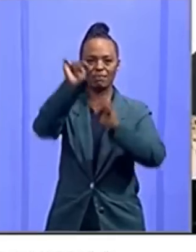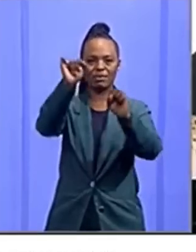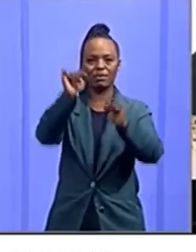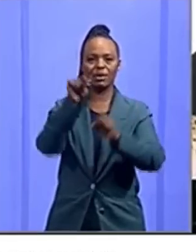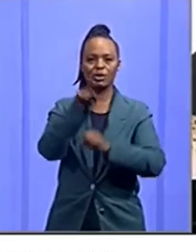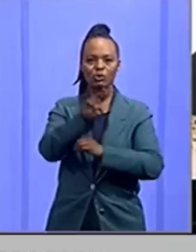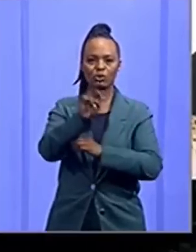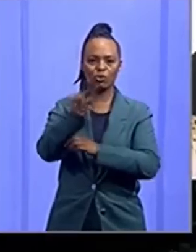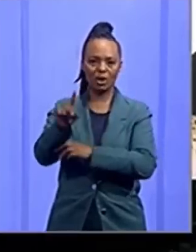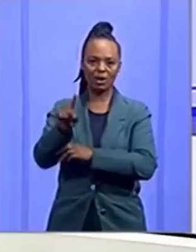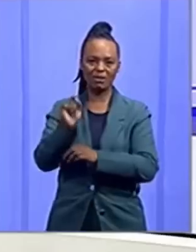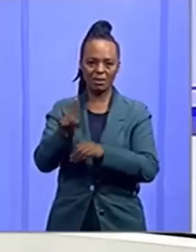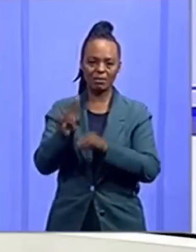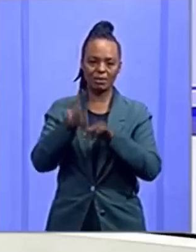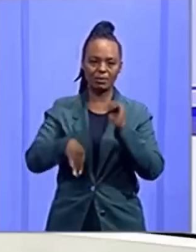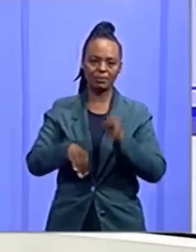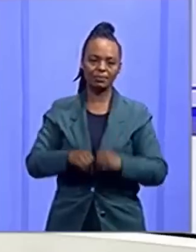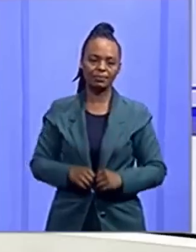2021.